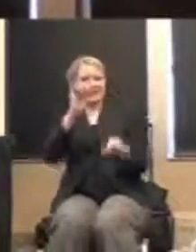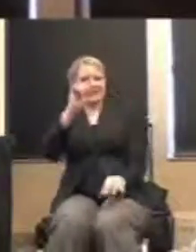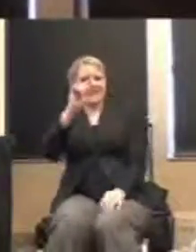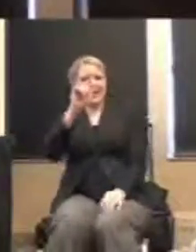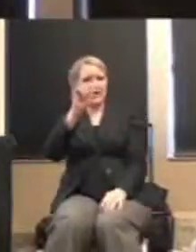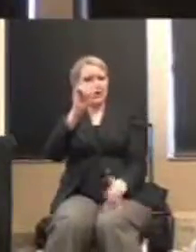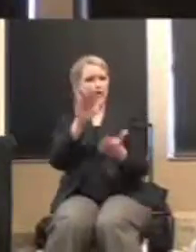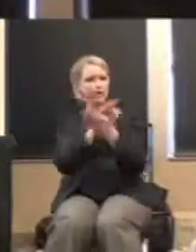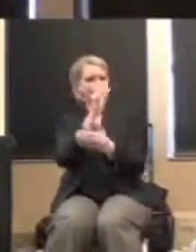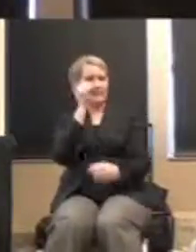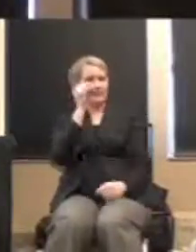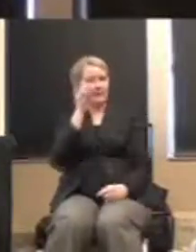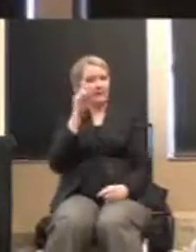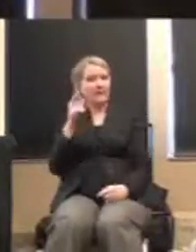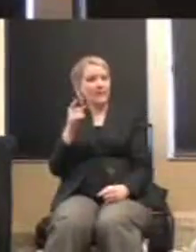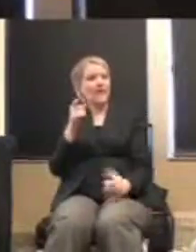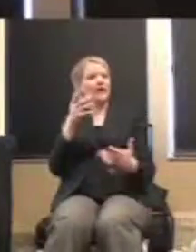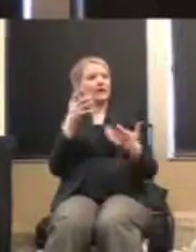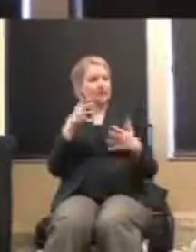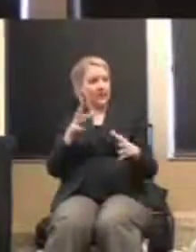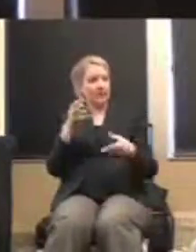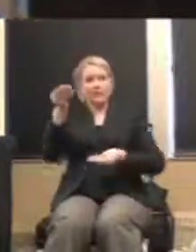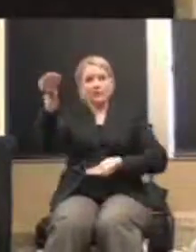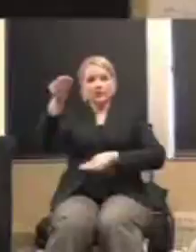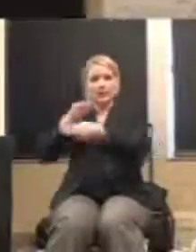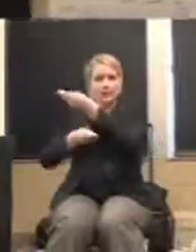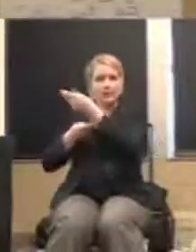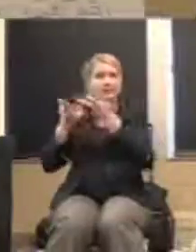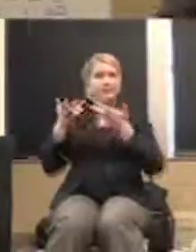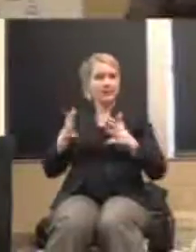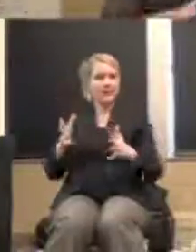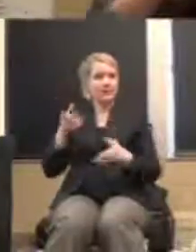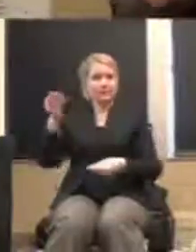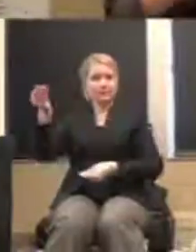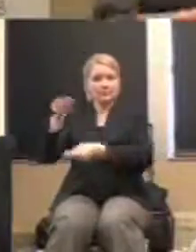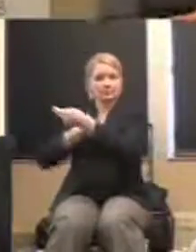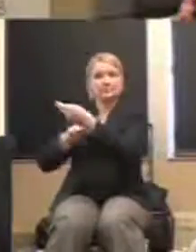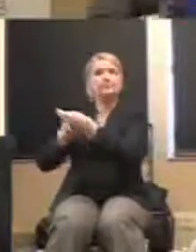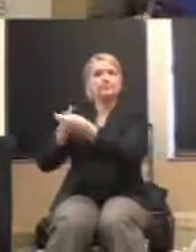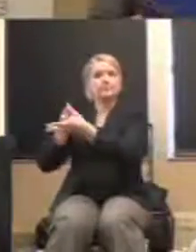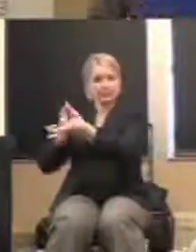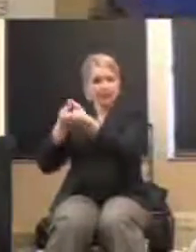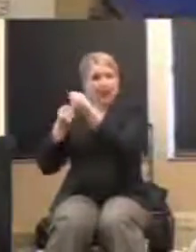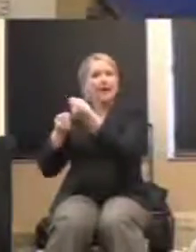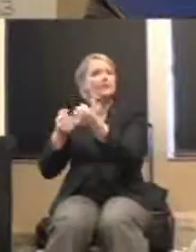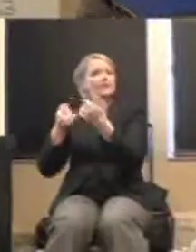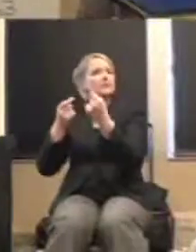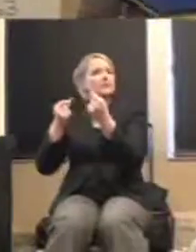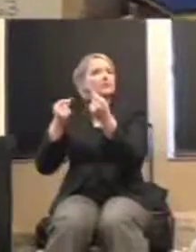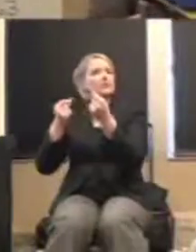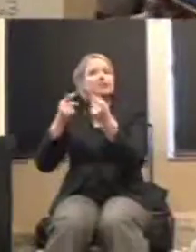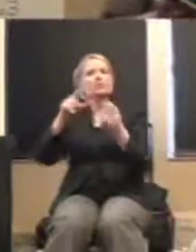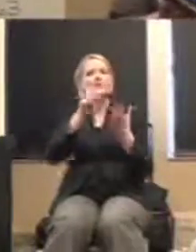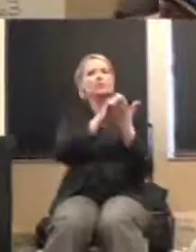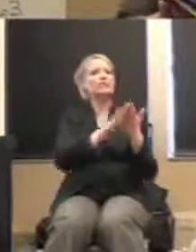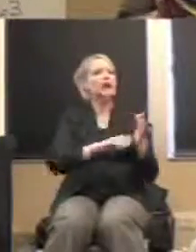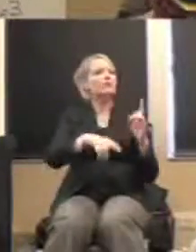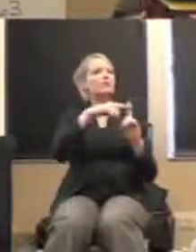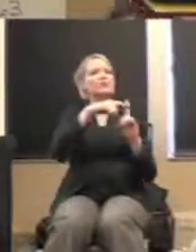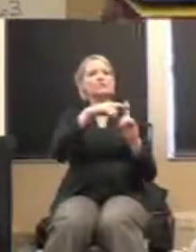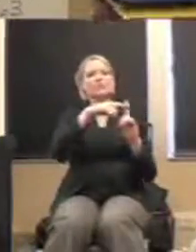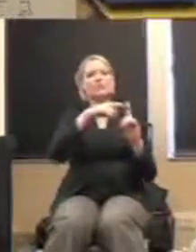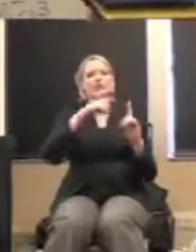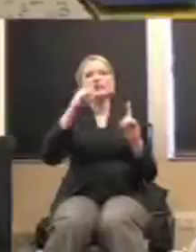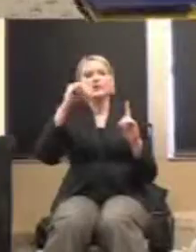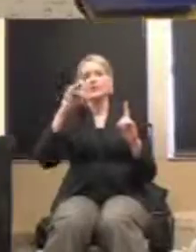they did the exchange, she handed it to me and I got it, you just put a plus. And if she didn't,